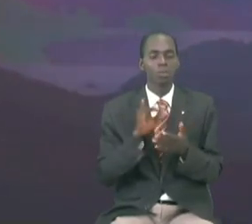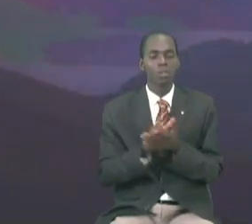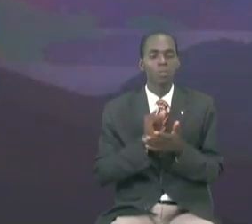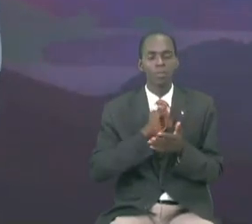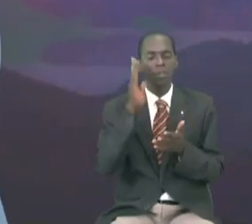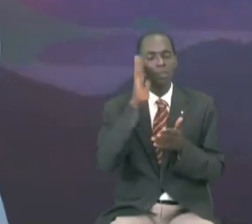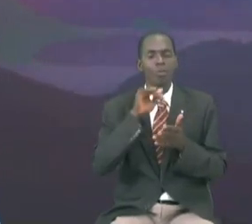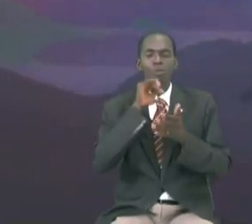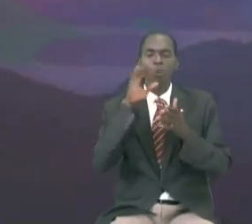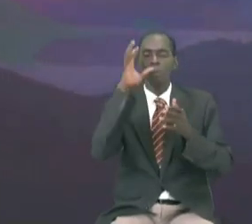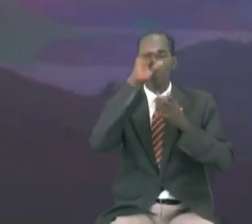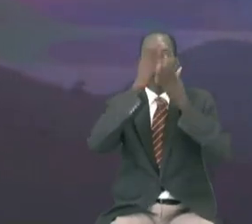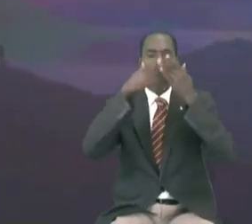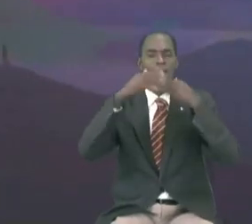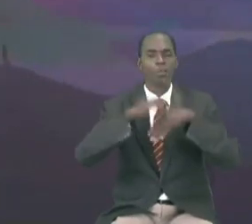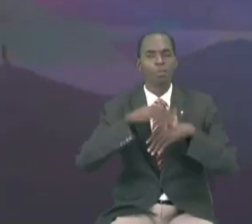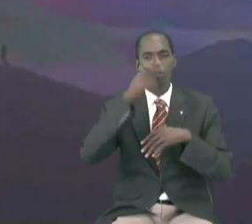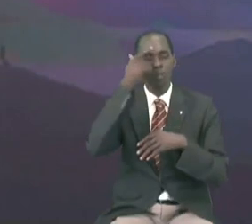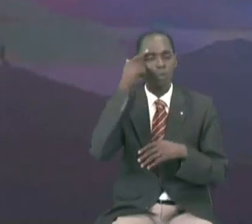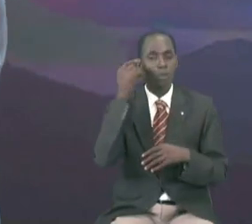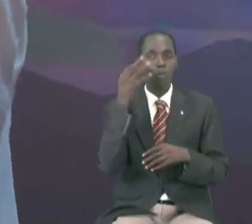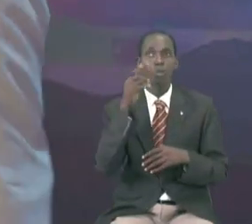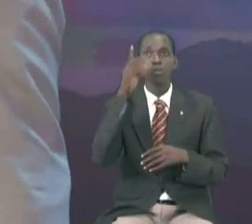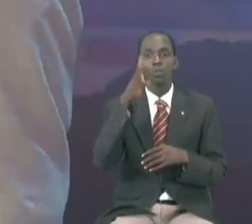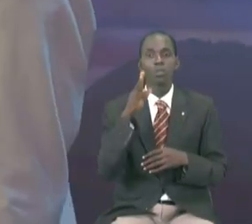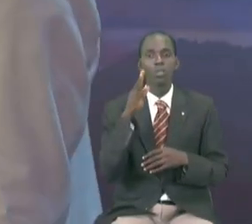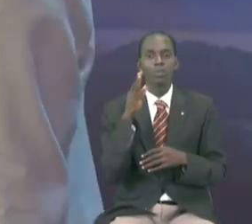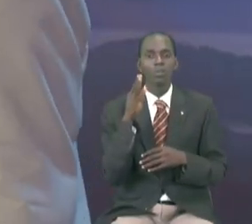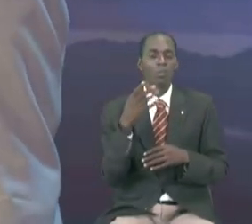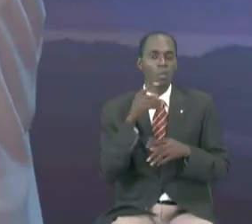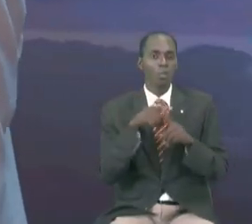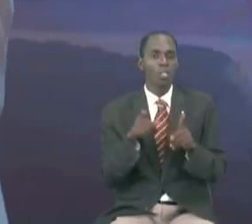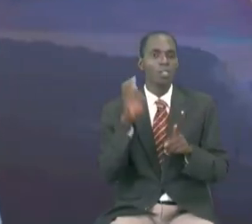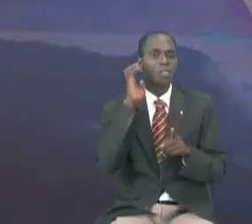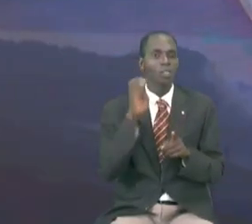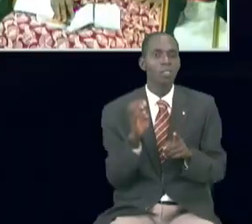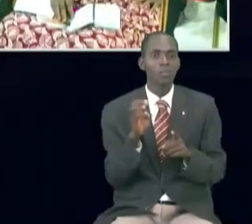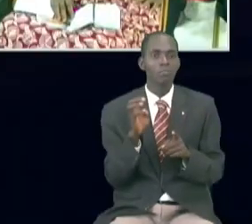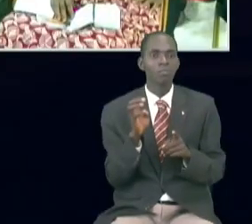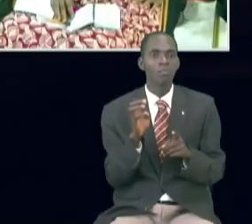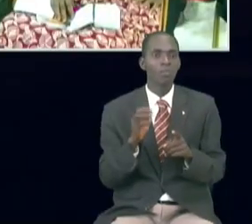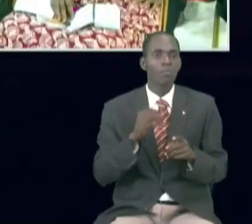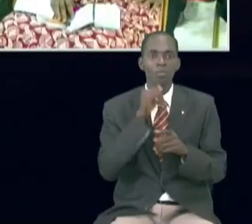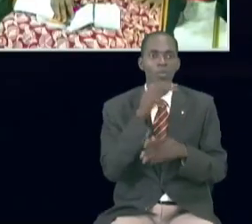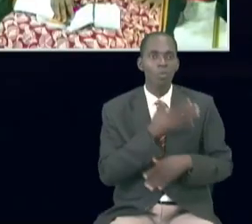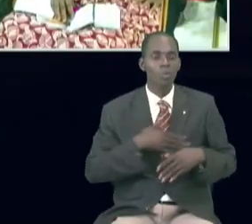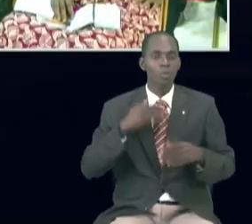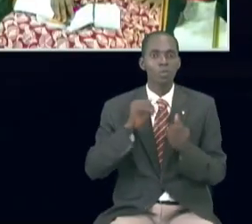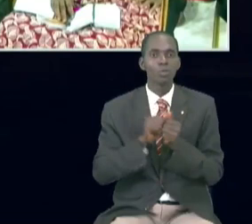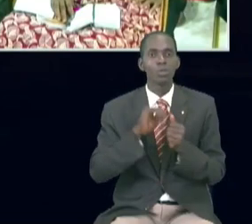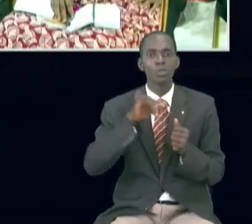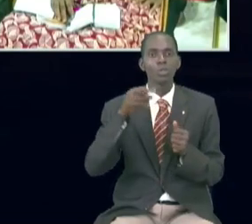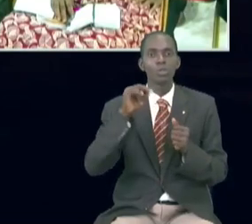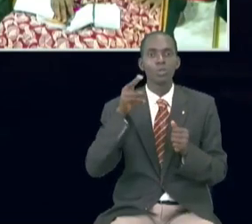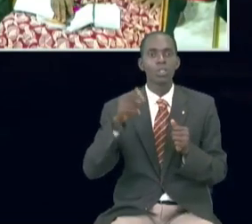very angry. Look at verse 2. In verse 2 it says, and he prayed unto the Lord and said, I prayed thee,